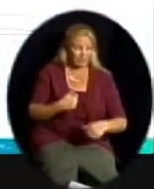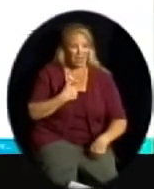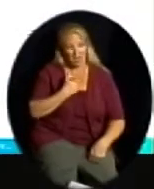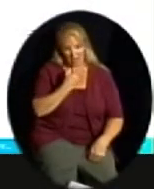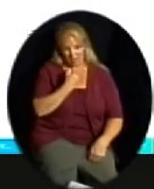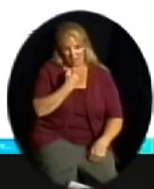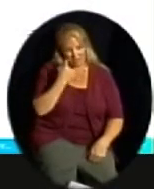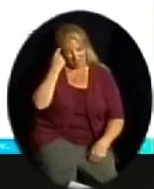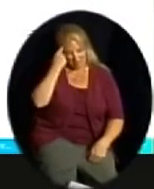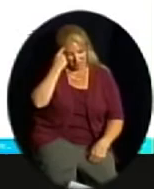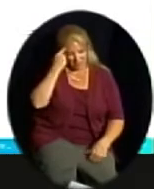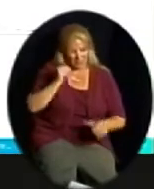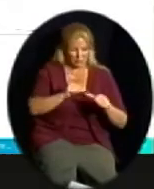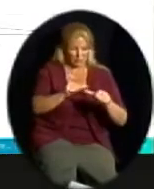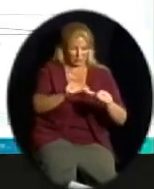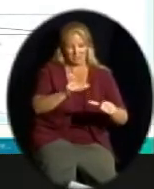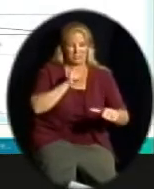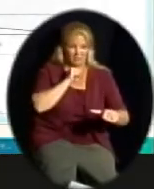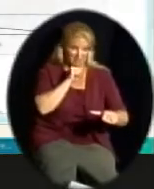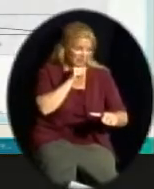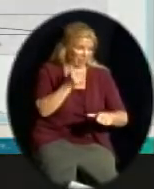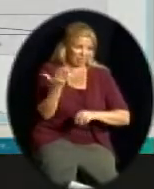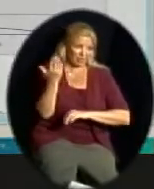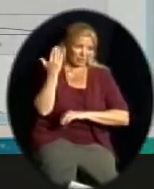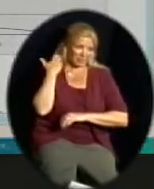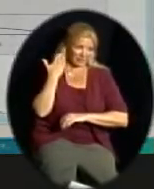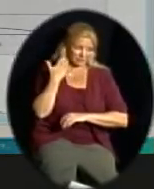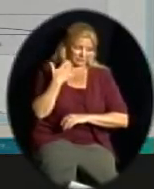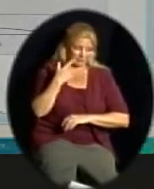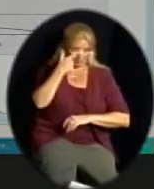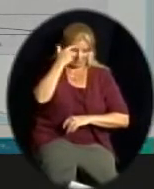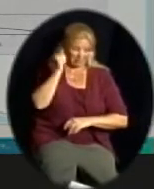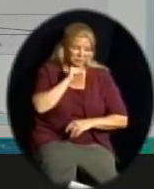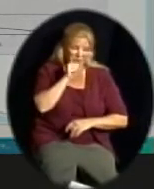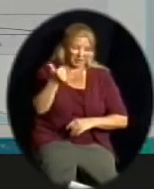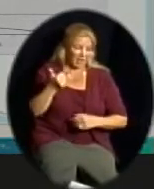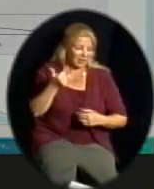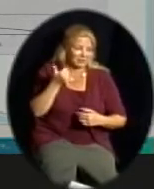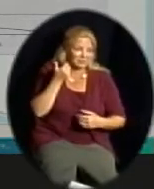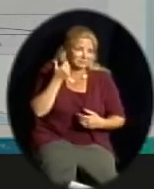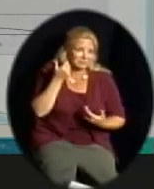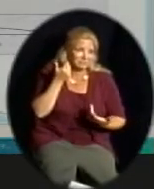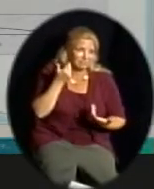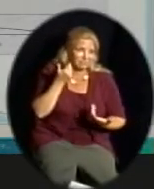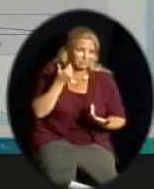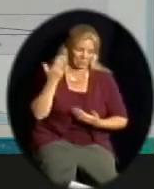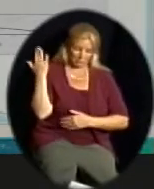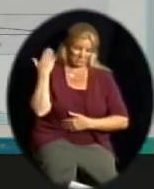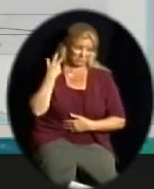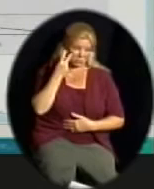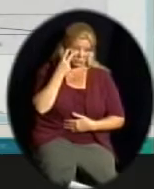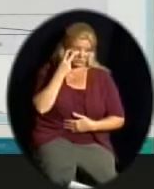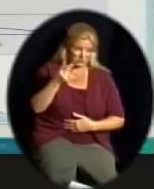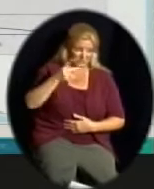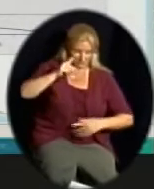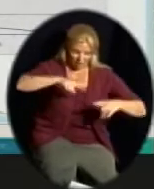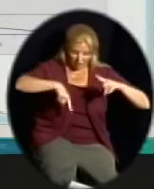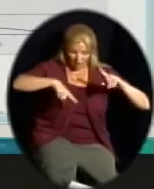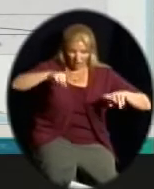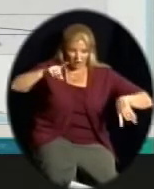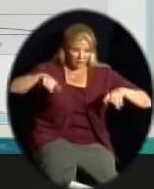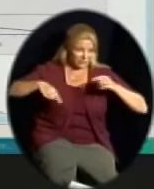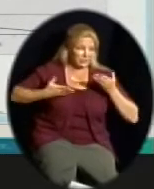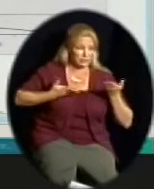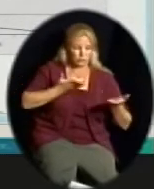seen a large fluctuation in reducing of services. We've maintained those services and even enhanced them as we've